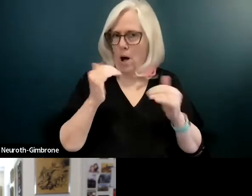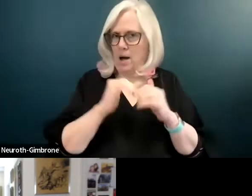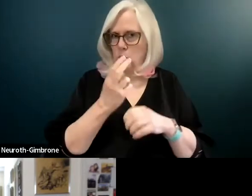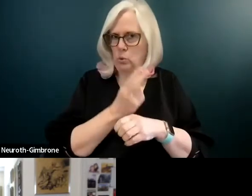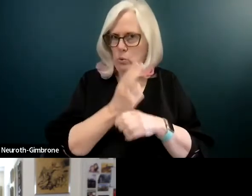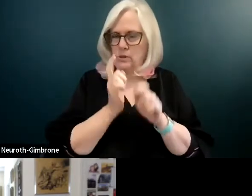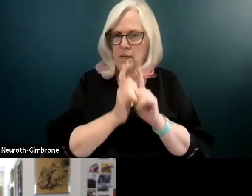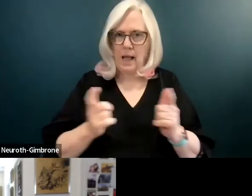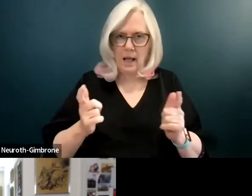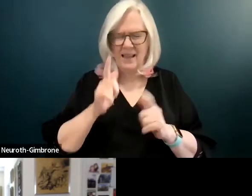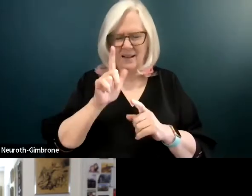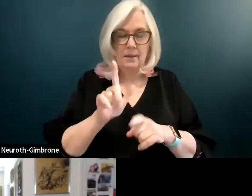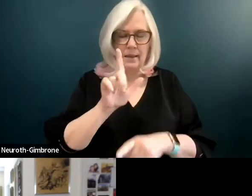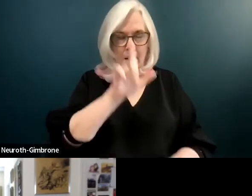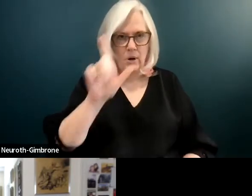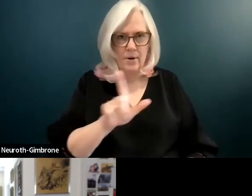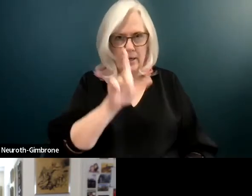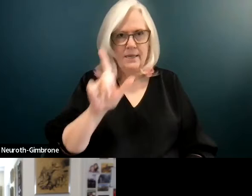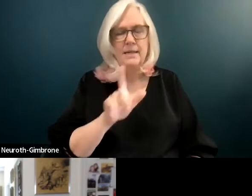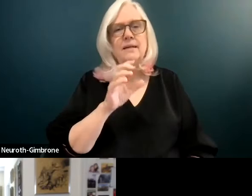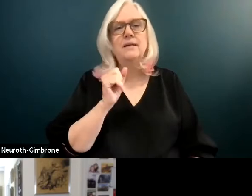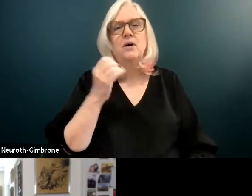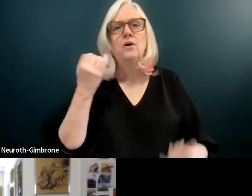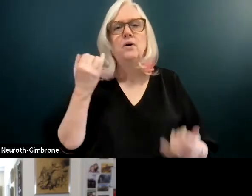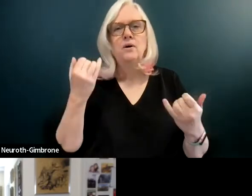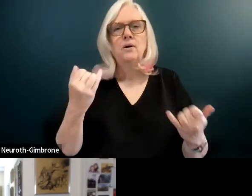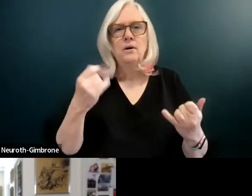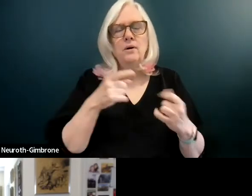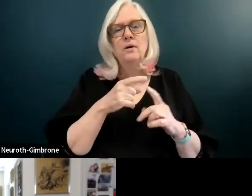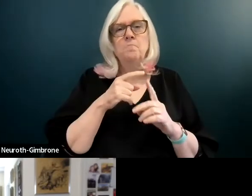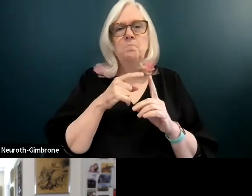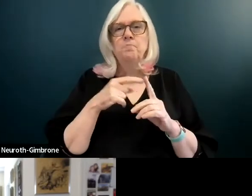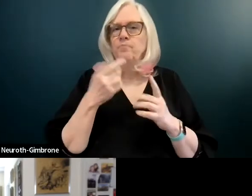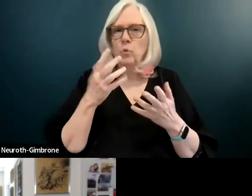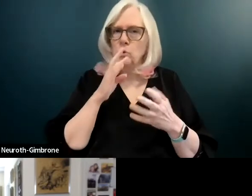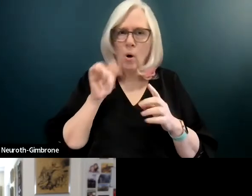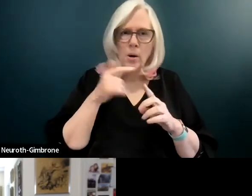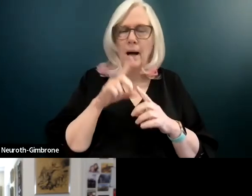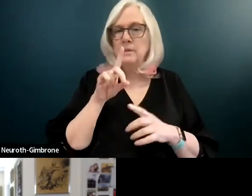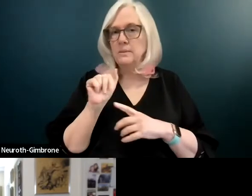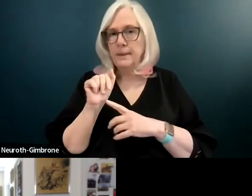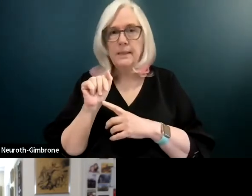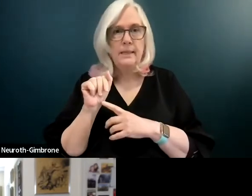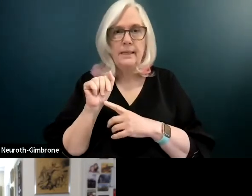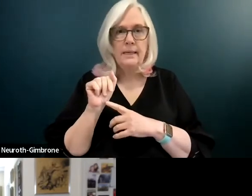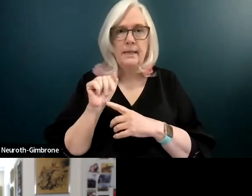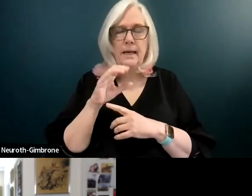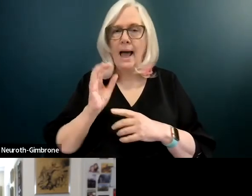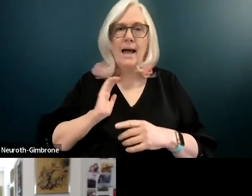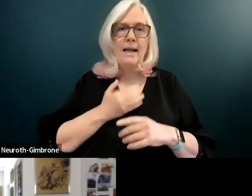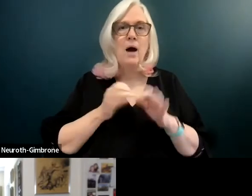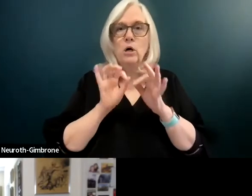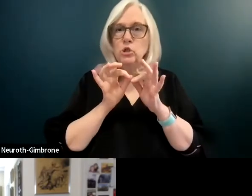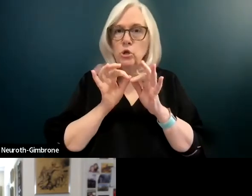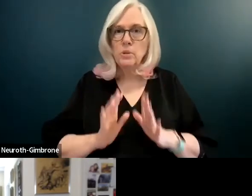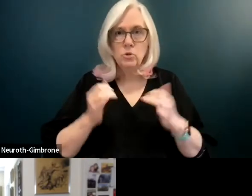that represent people with disabilities, whether they're specific or general. For example, our interpreters